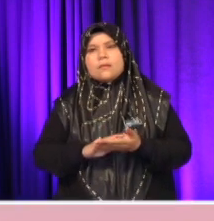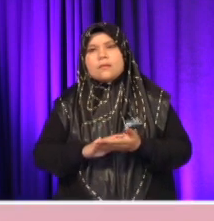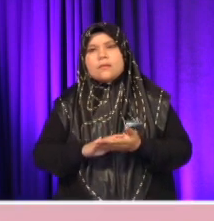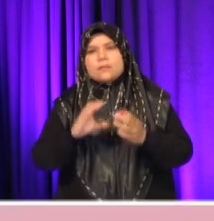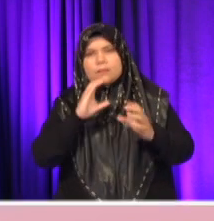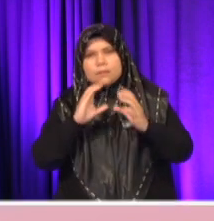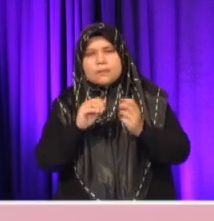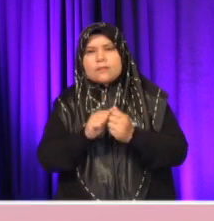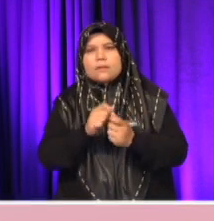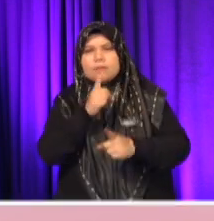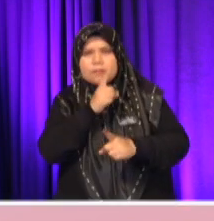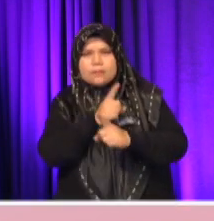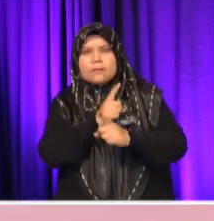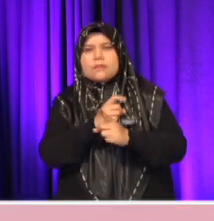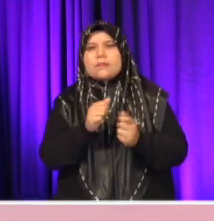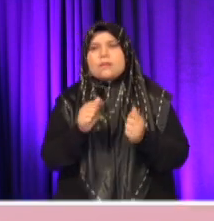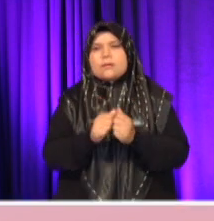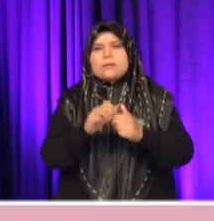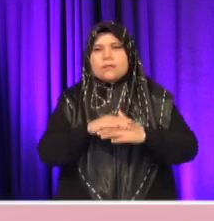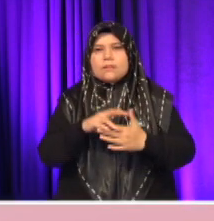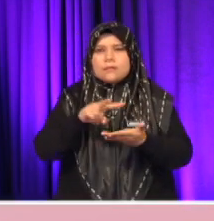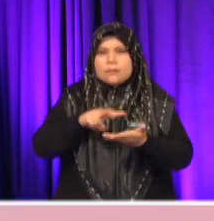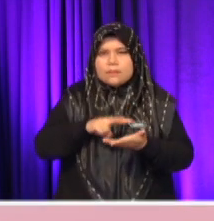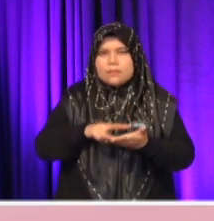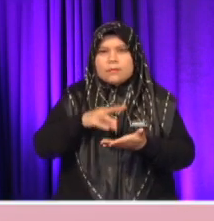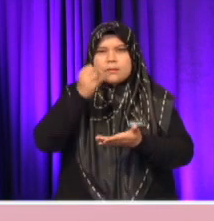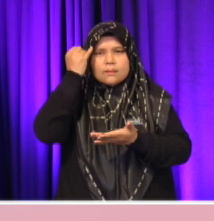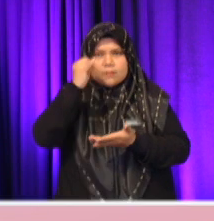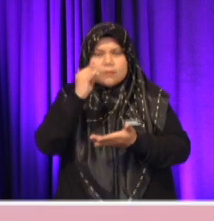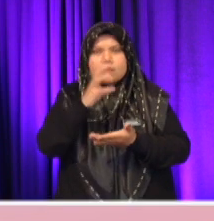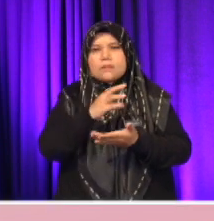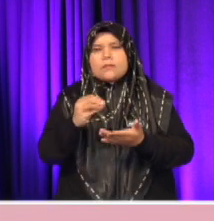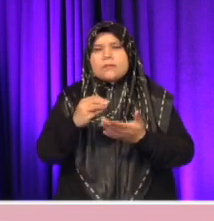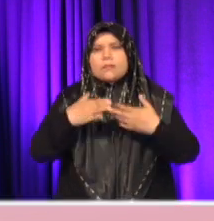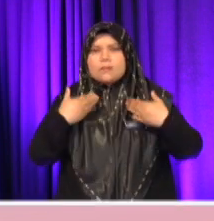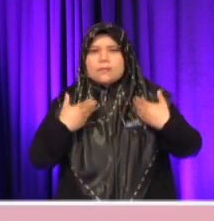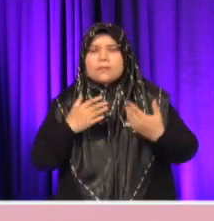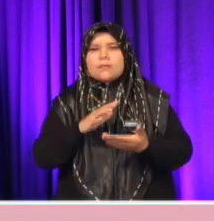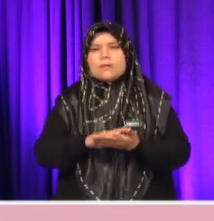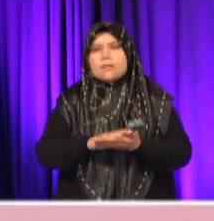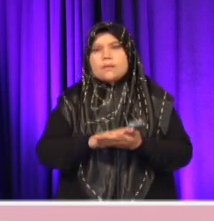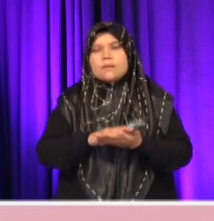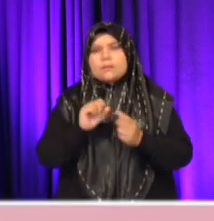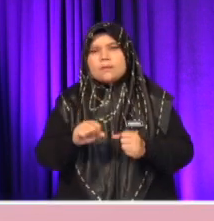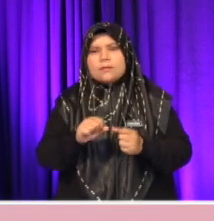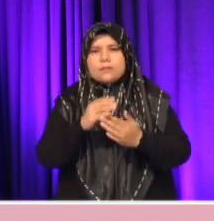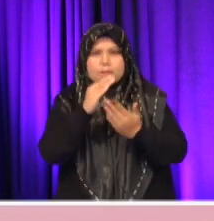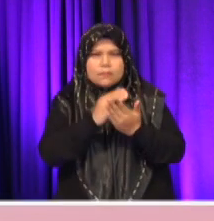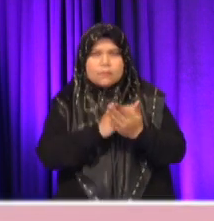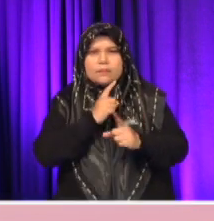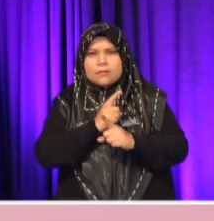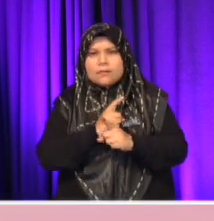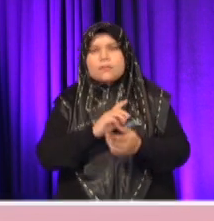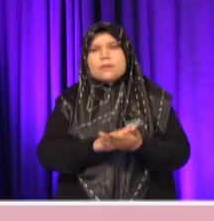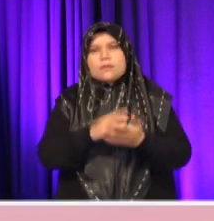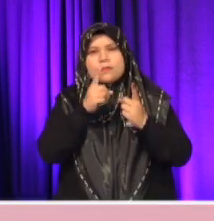communicate confidently, to be able to read for information and enjoyment, to be able to write appropriately, as well as to be able